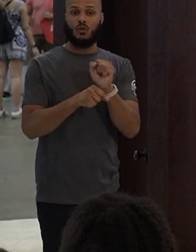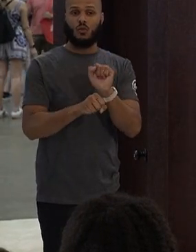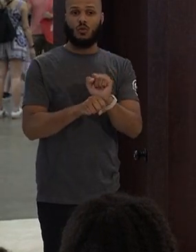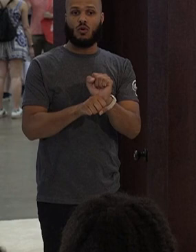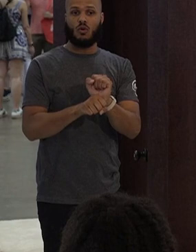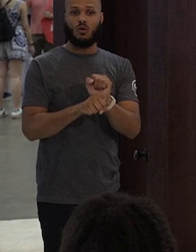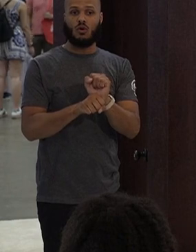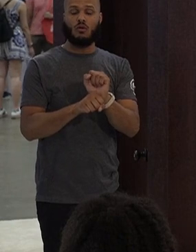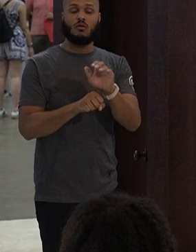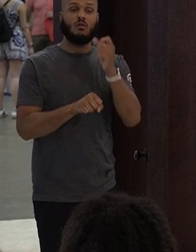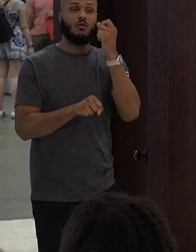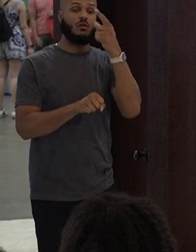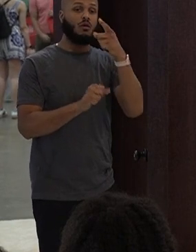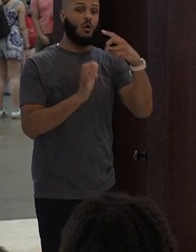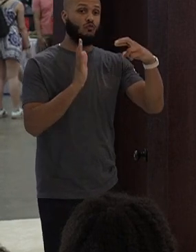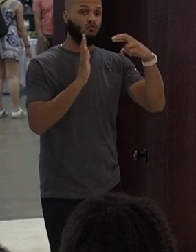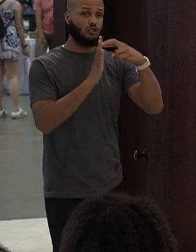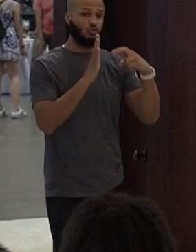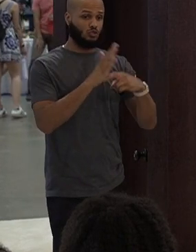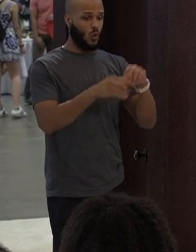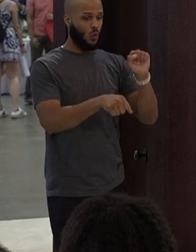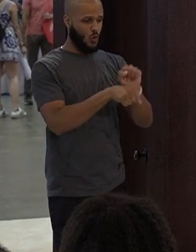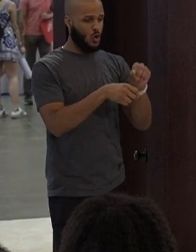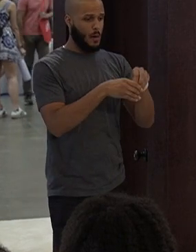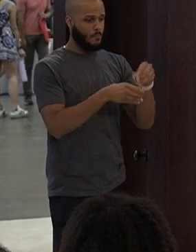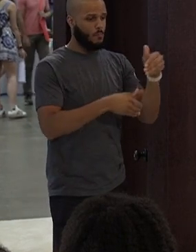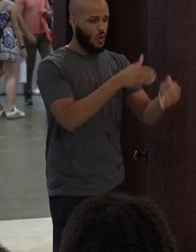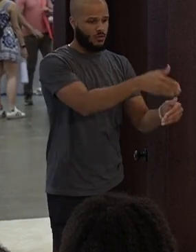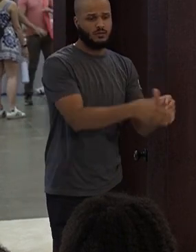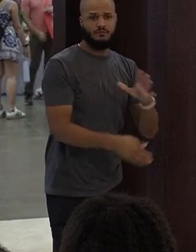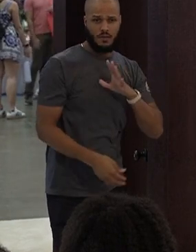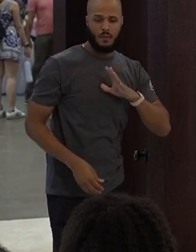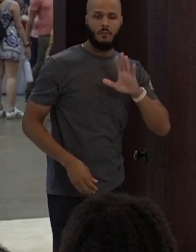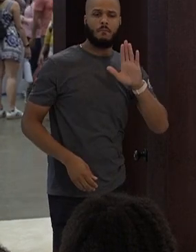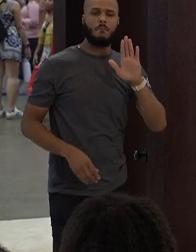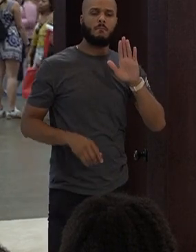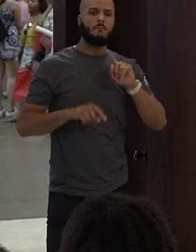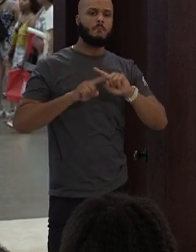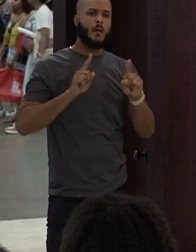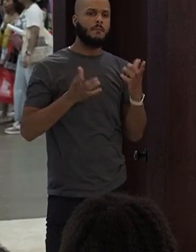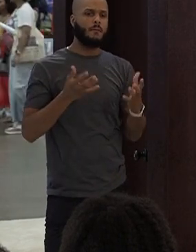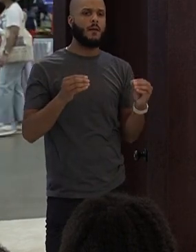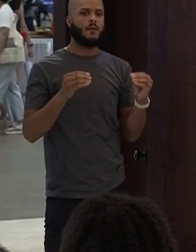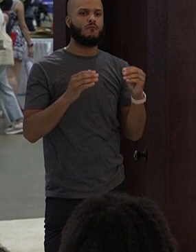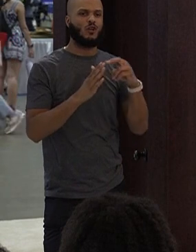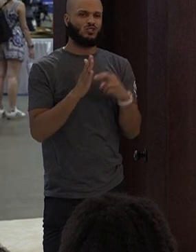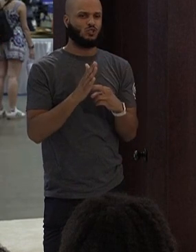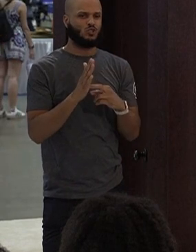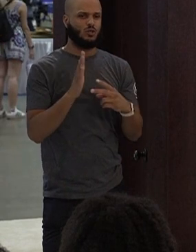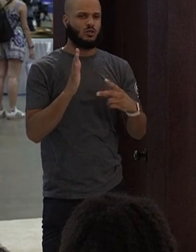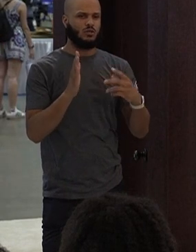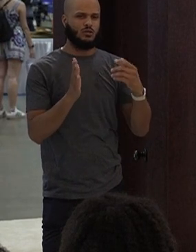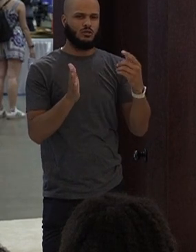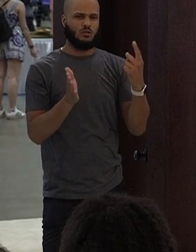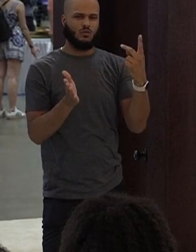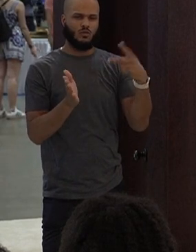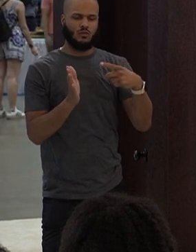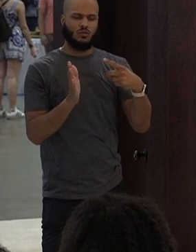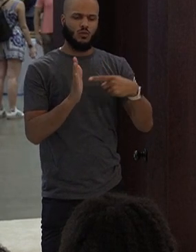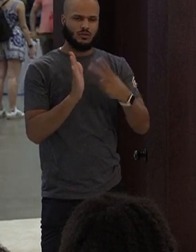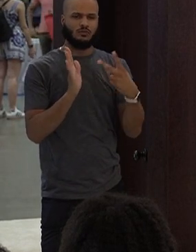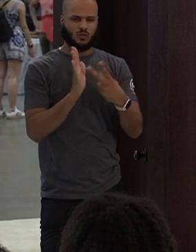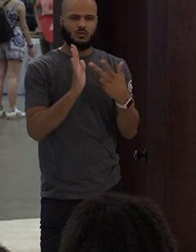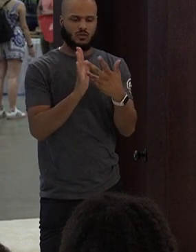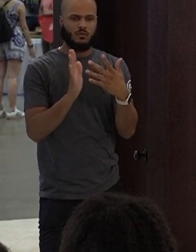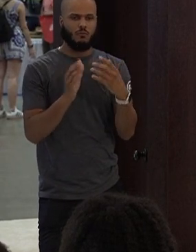can register a work in progress, but you might need to register it more than once, okay? So movie studios do this,